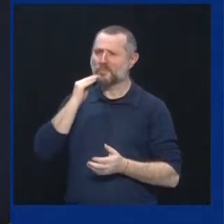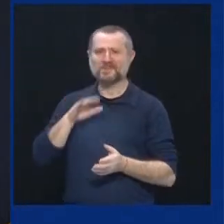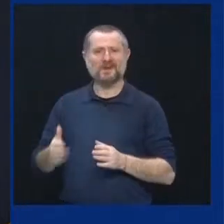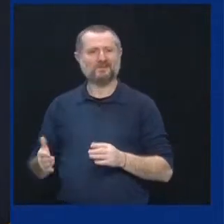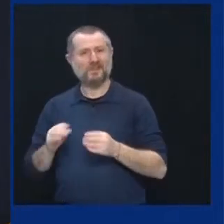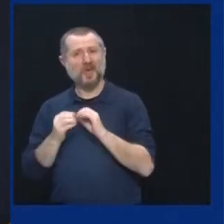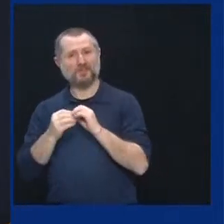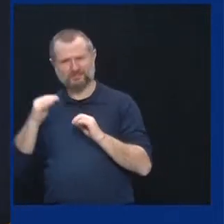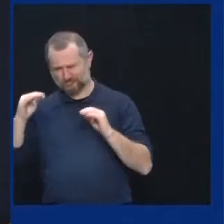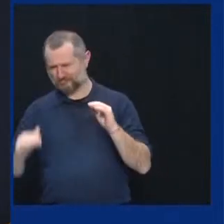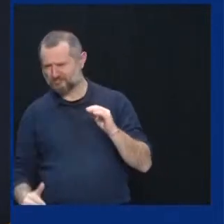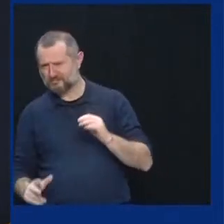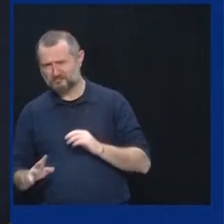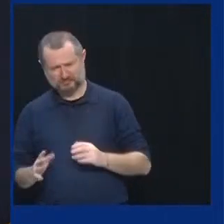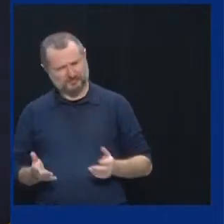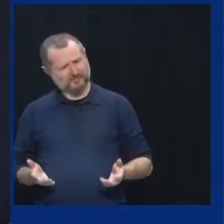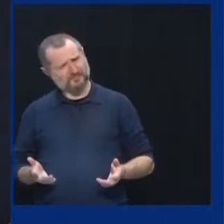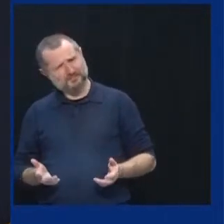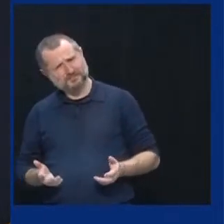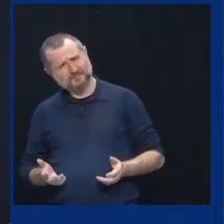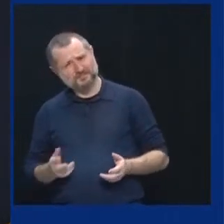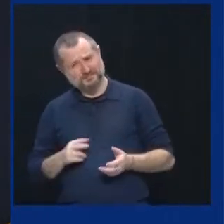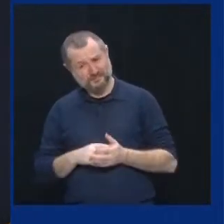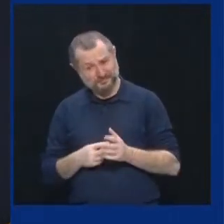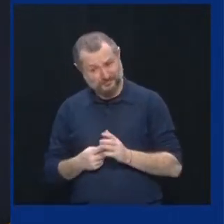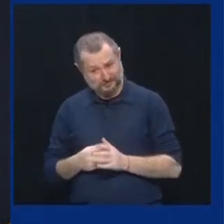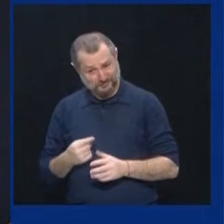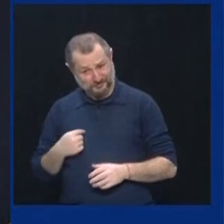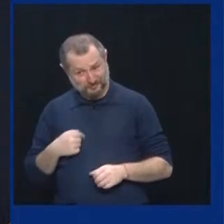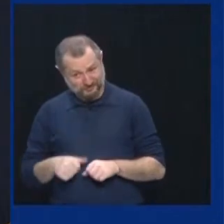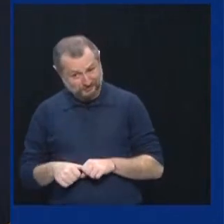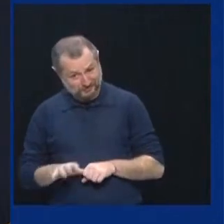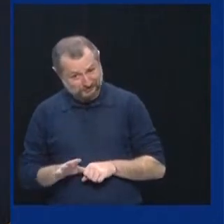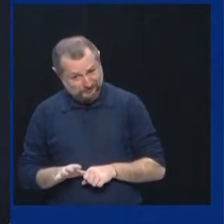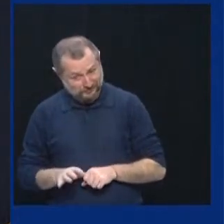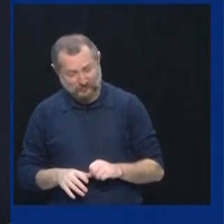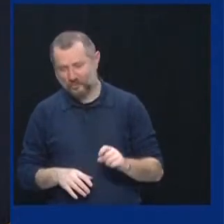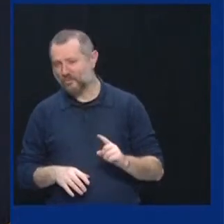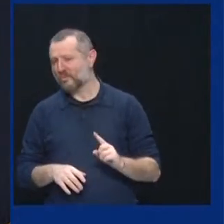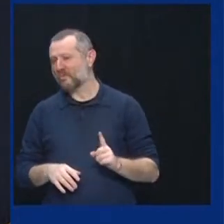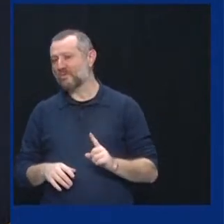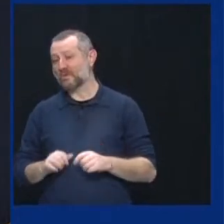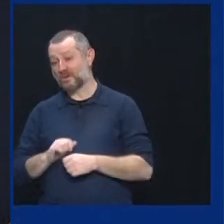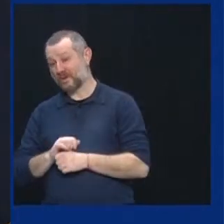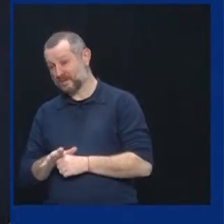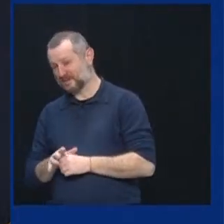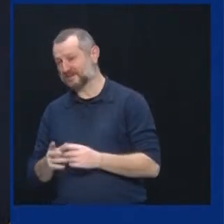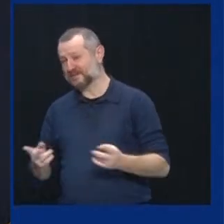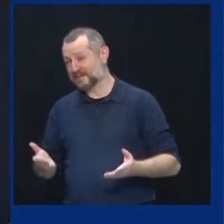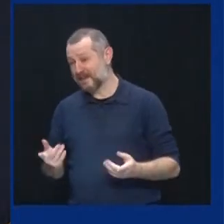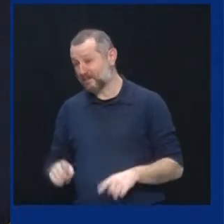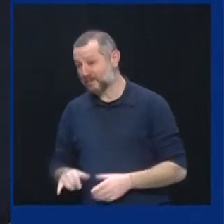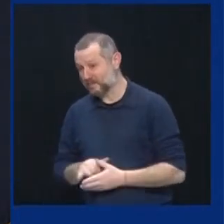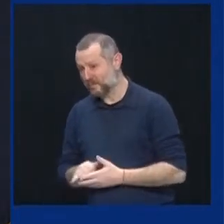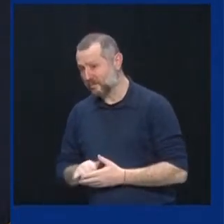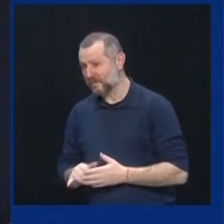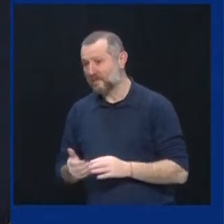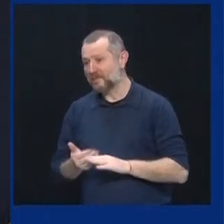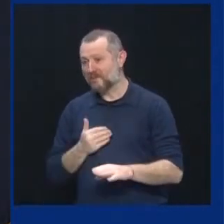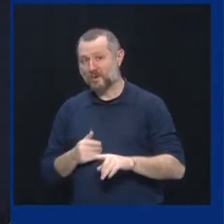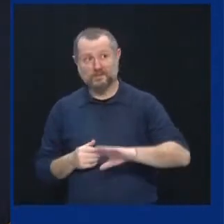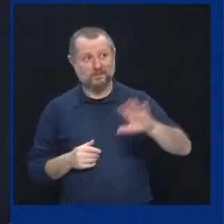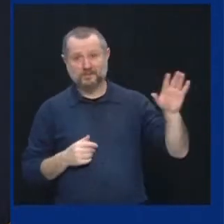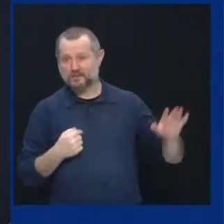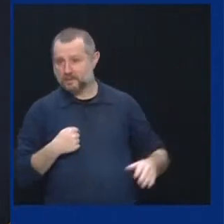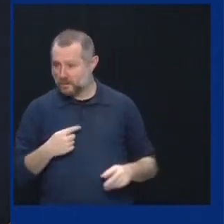so terrible a job if it's number 34 in nursing home deaths, and we had COVID before anybody else, and we had it worse than anyone